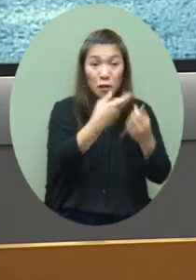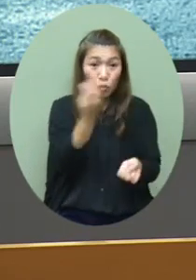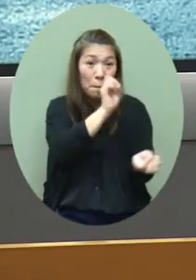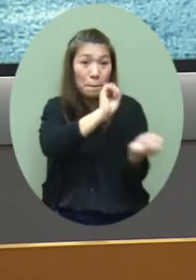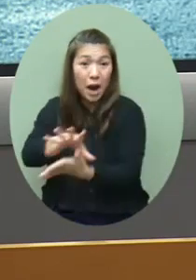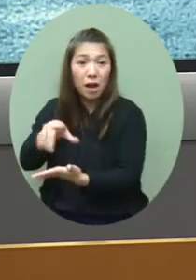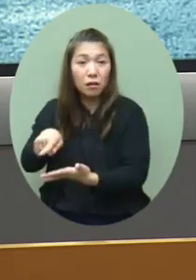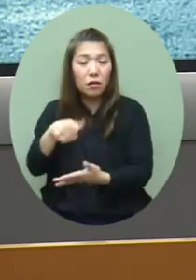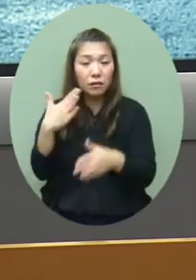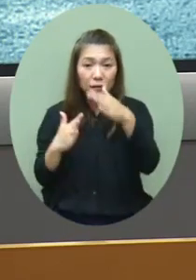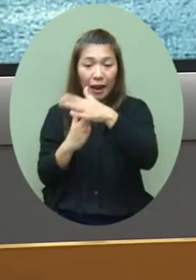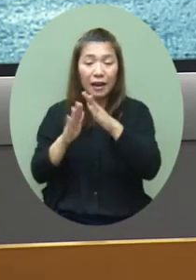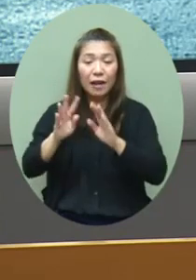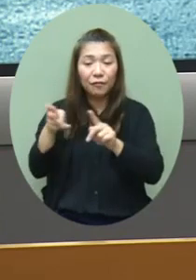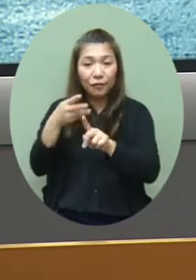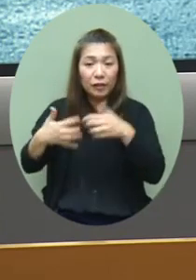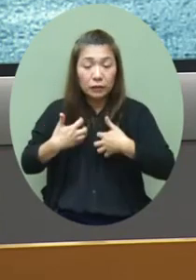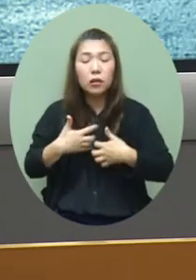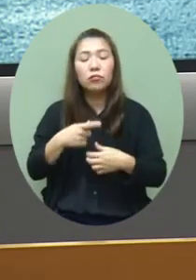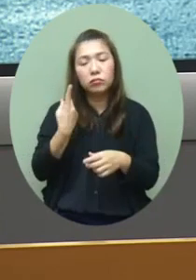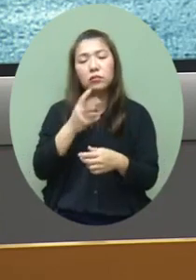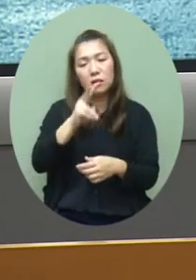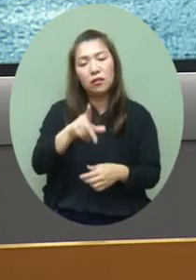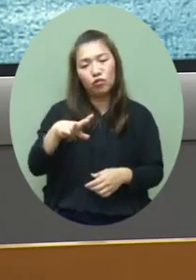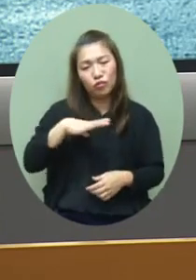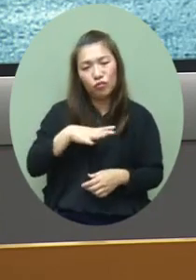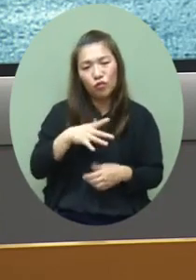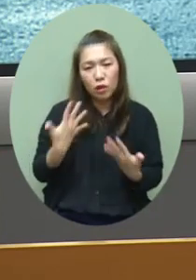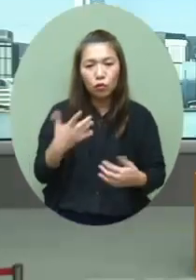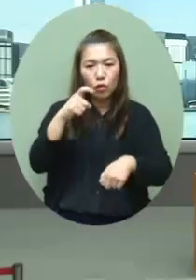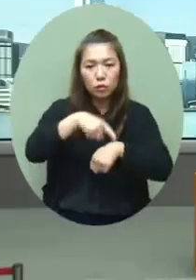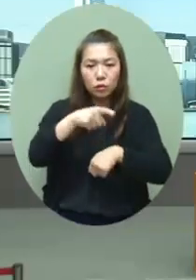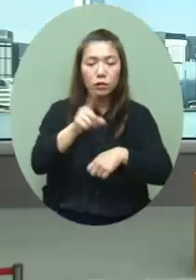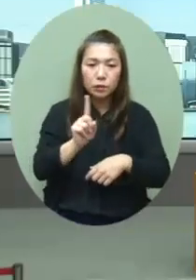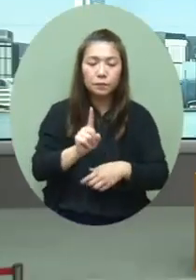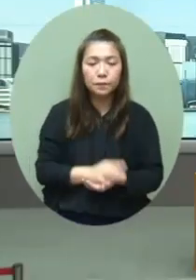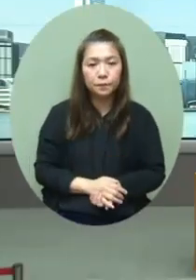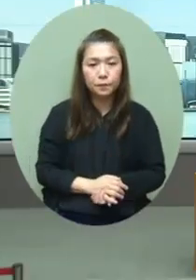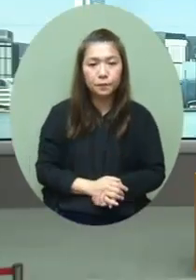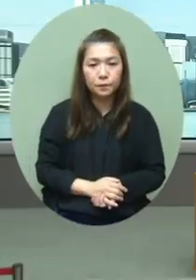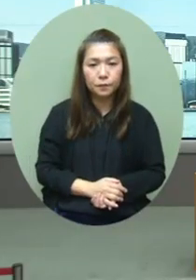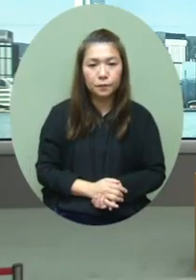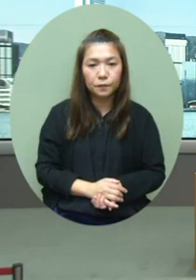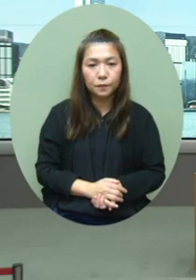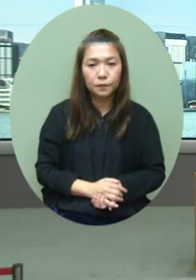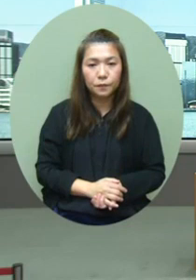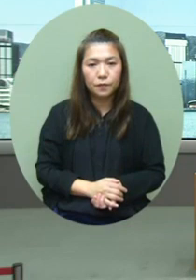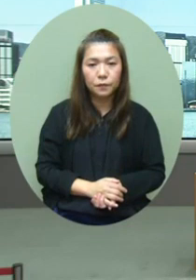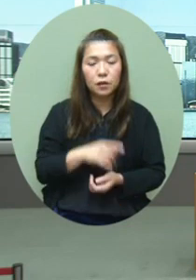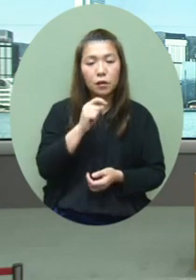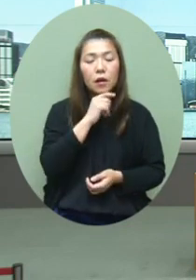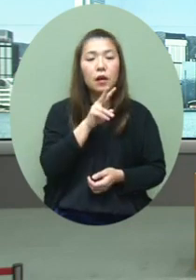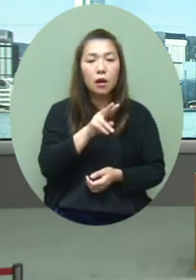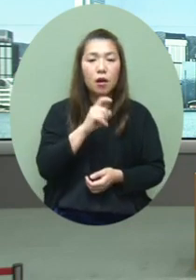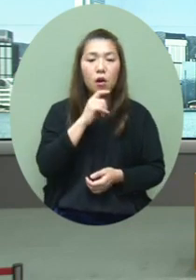see what is the best for the current situation you asked about management of recovered patients from overseas